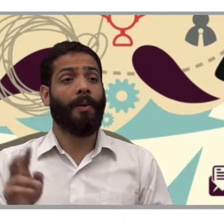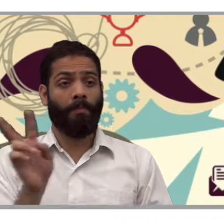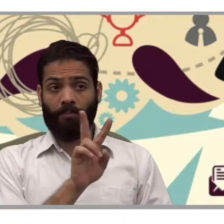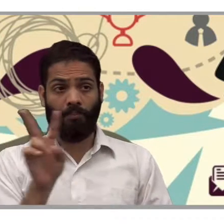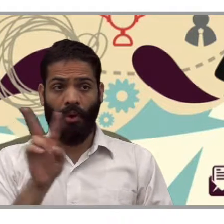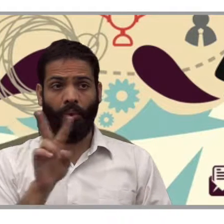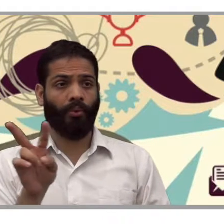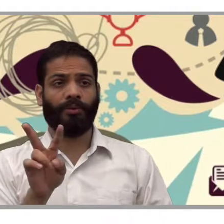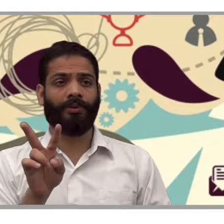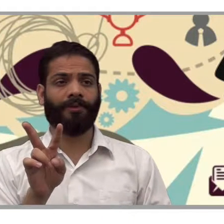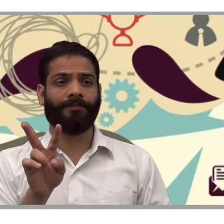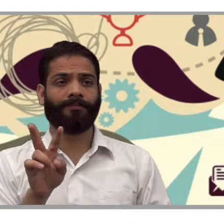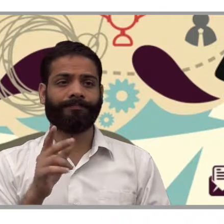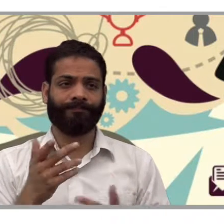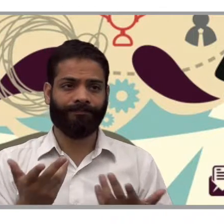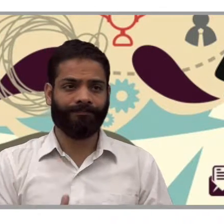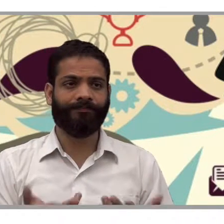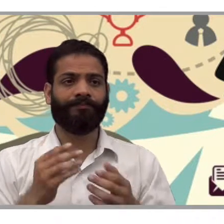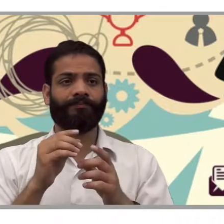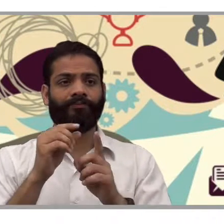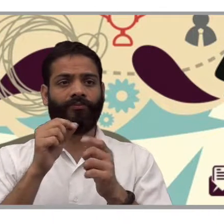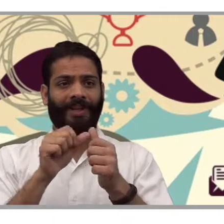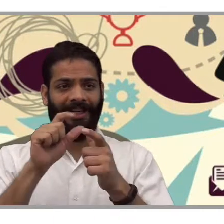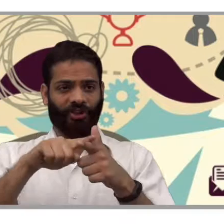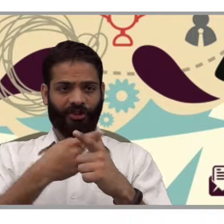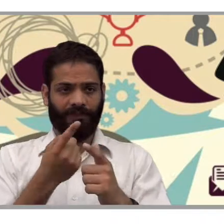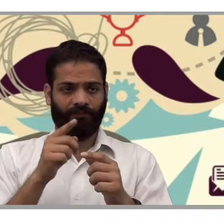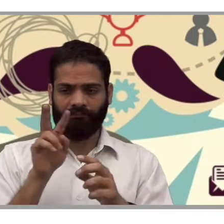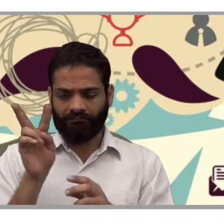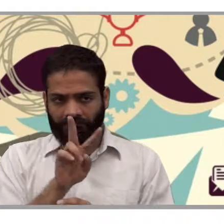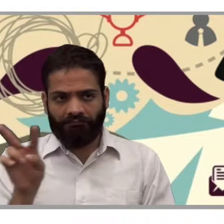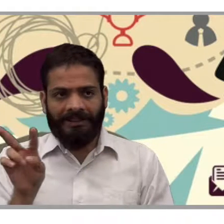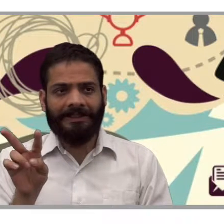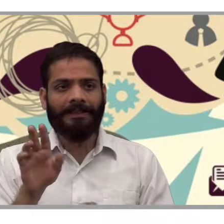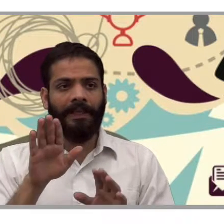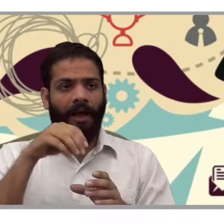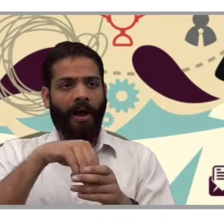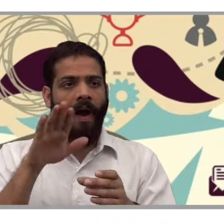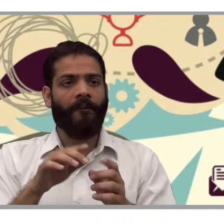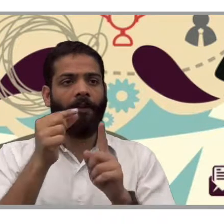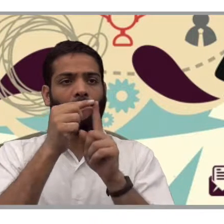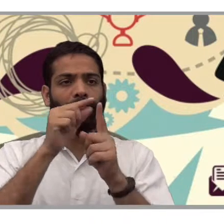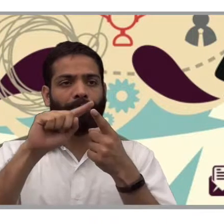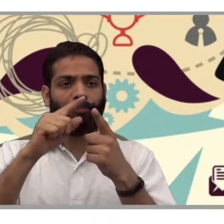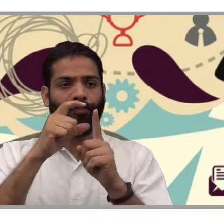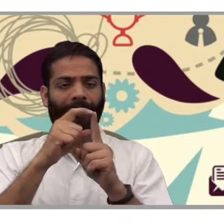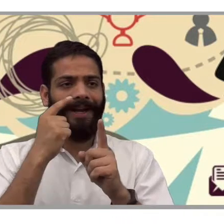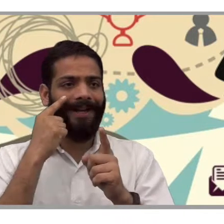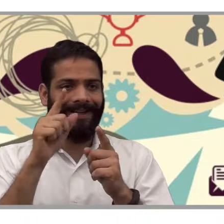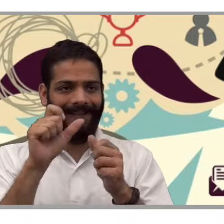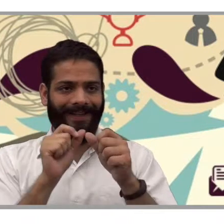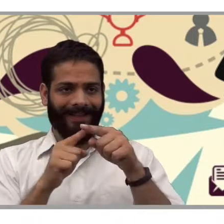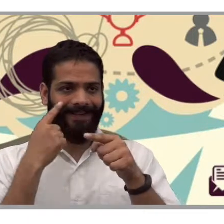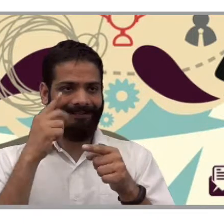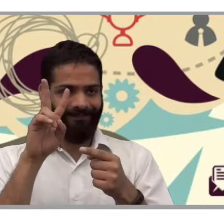about adjective phrase. In Indian Sign Language, adjectives are either lexical or